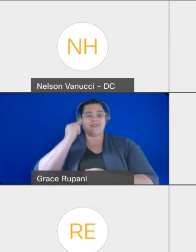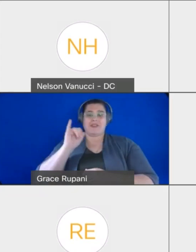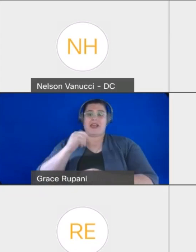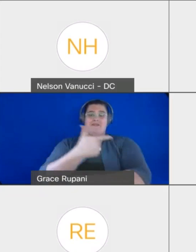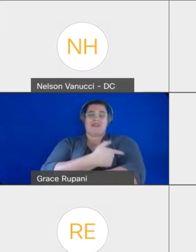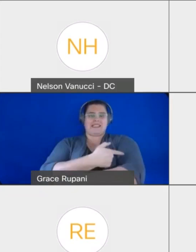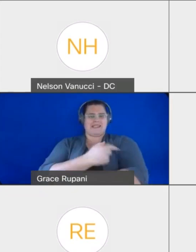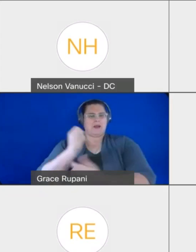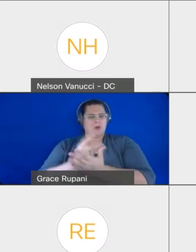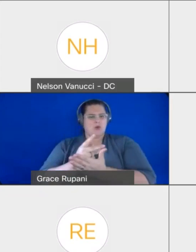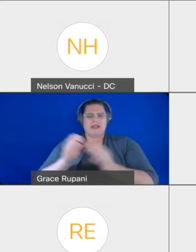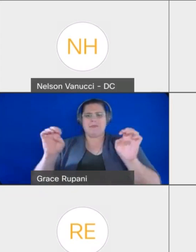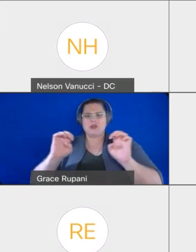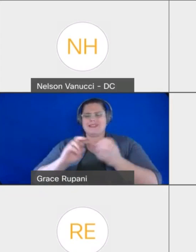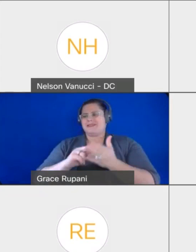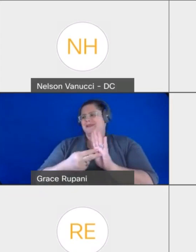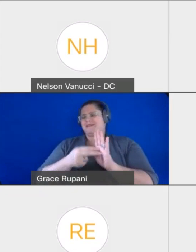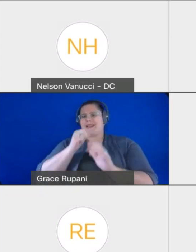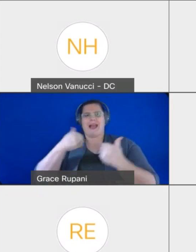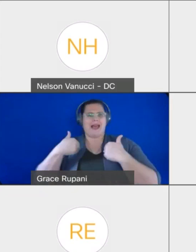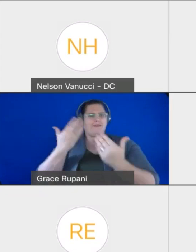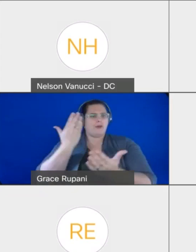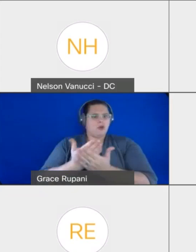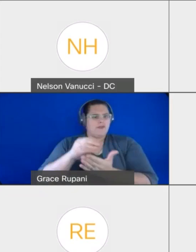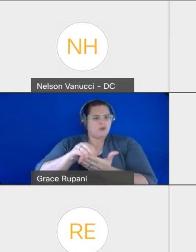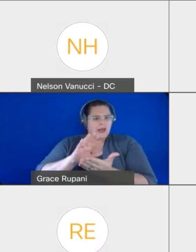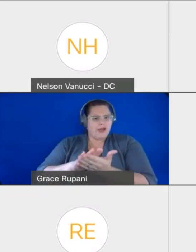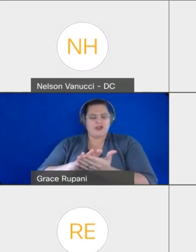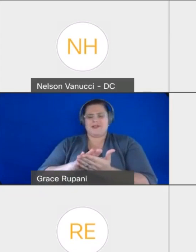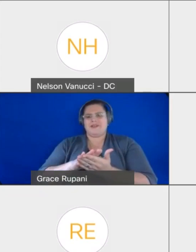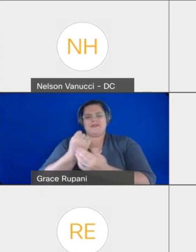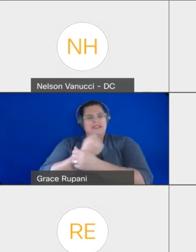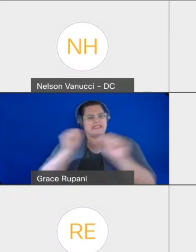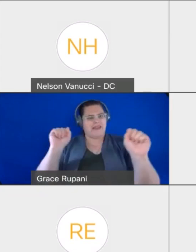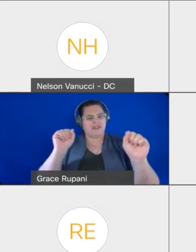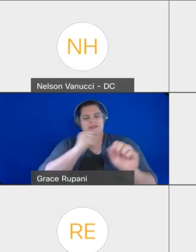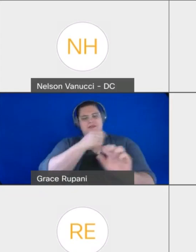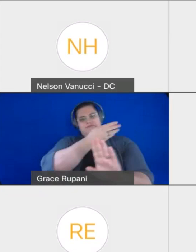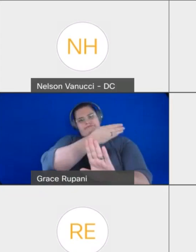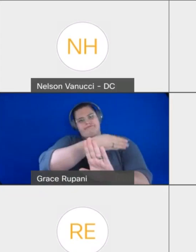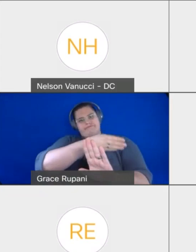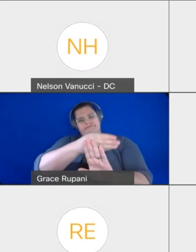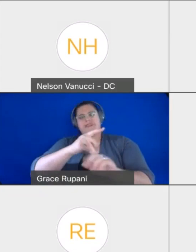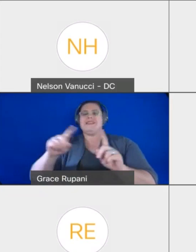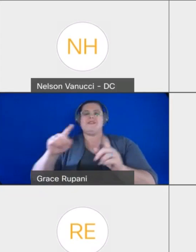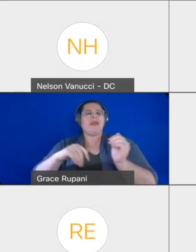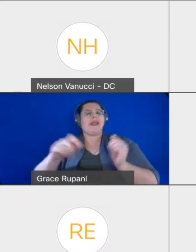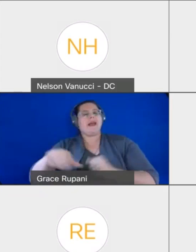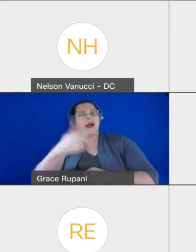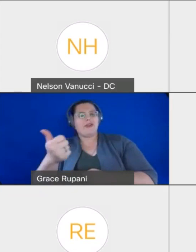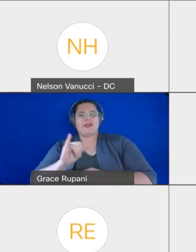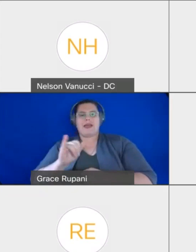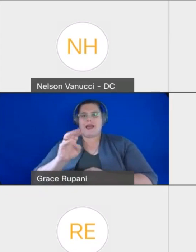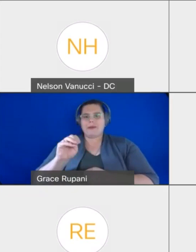less safety data available than with other approved vaccines or medications. So DC